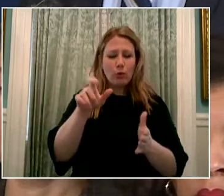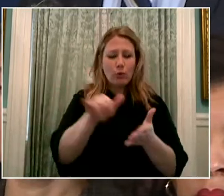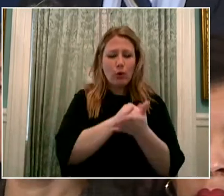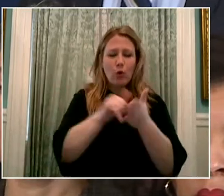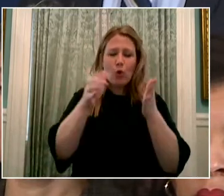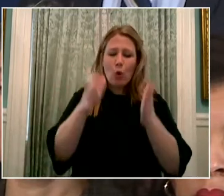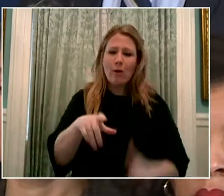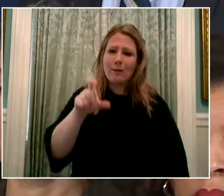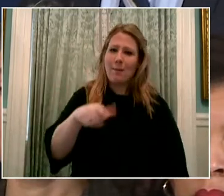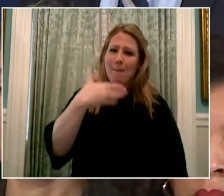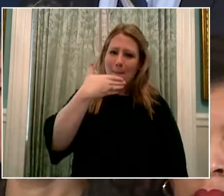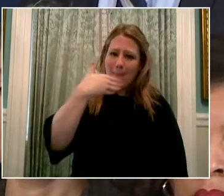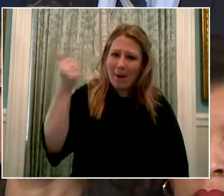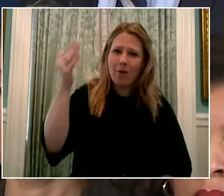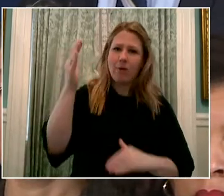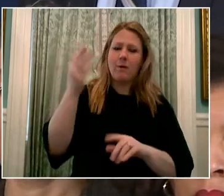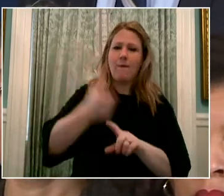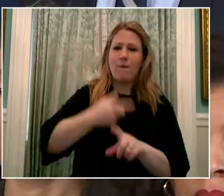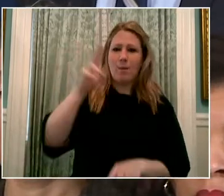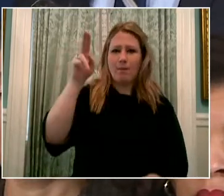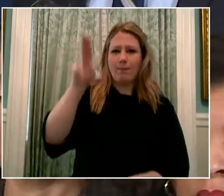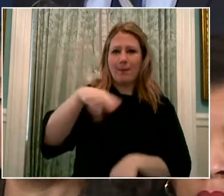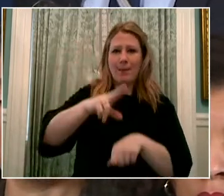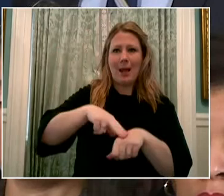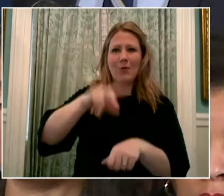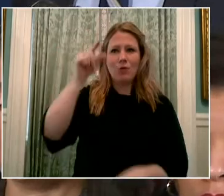government. They deserve better.